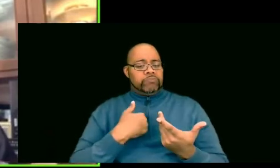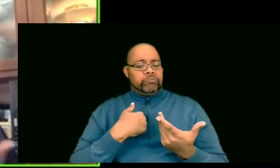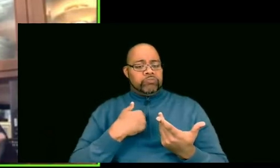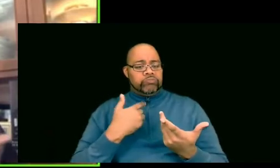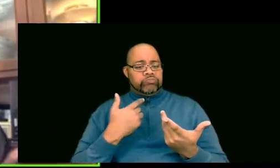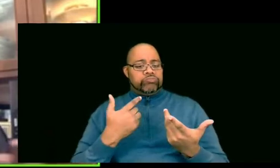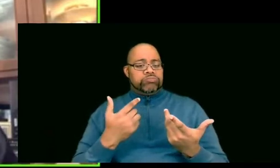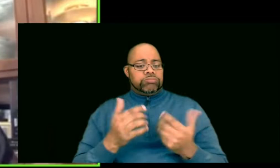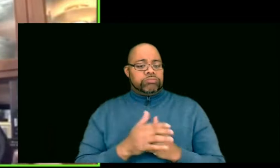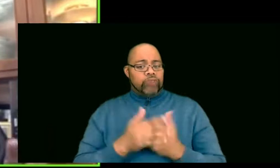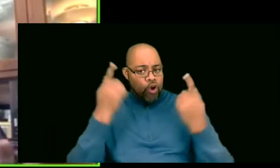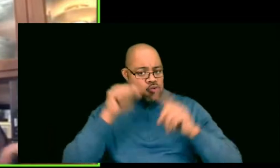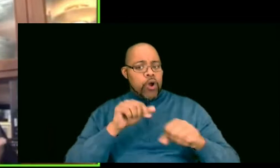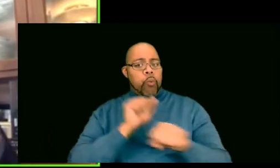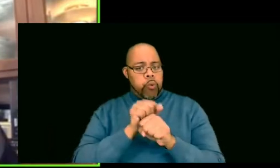I had